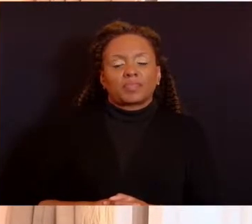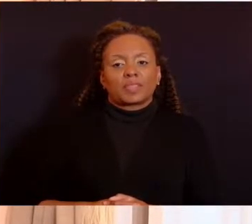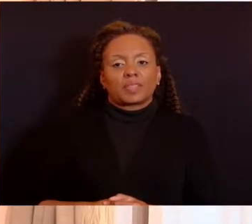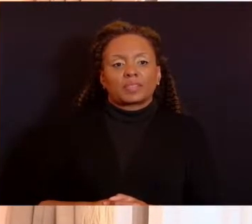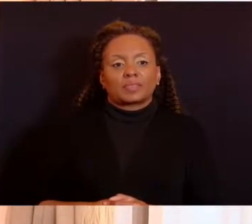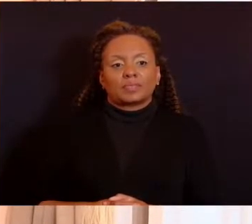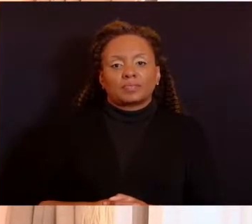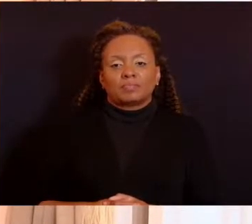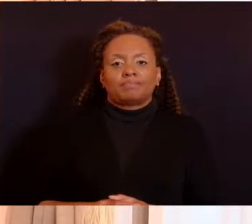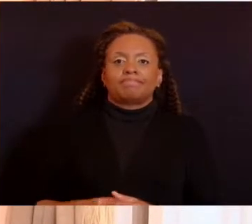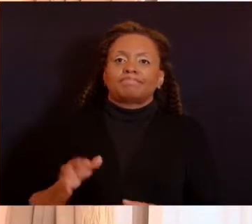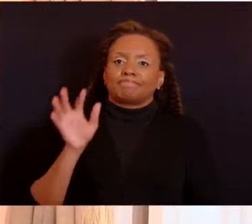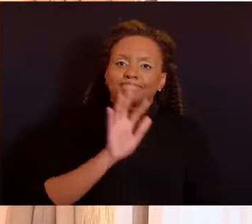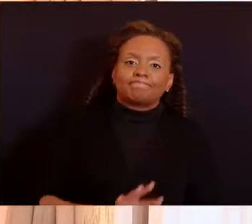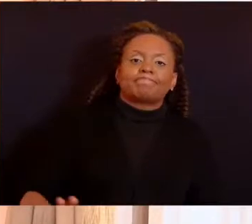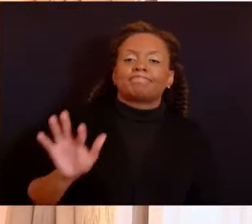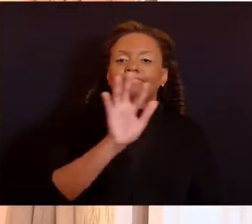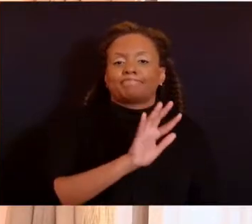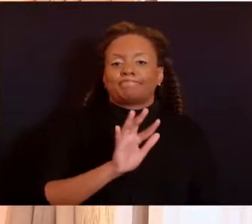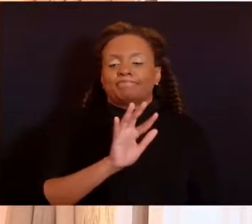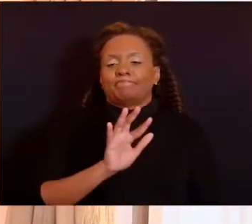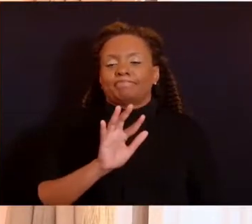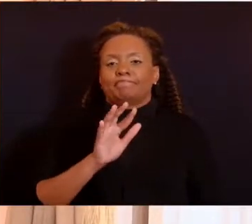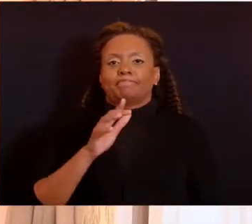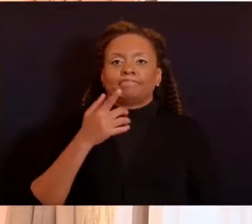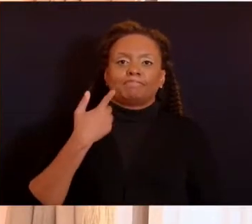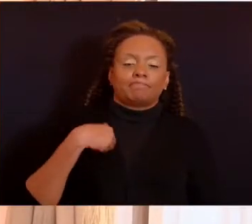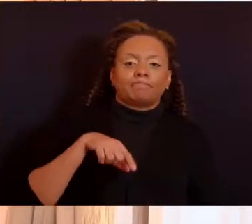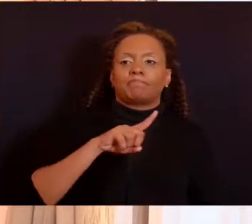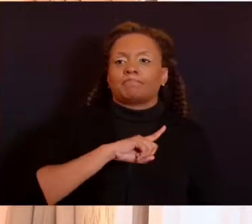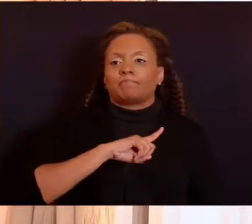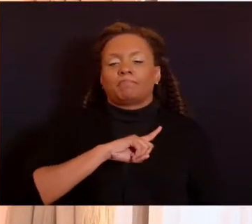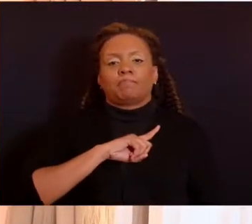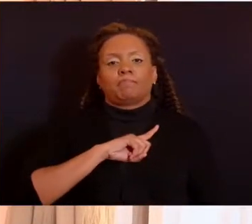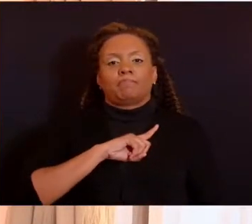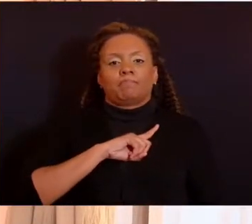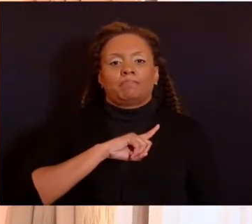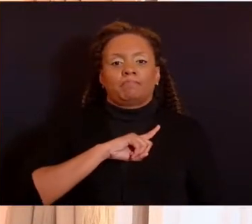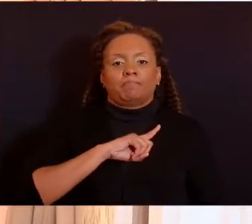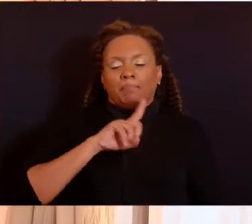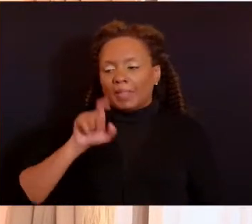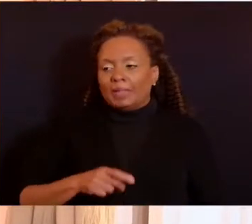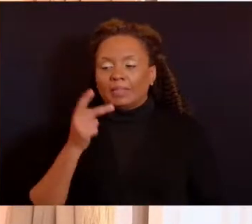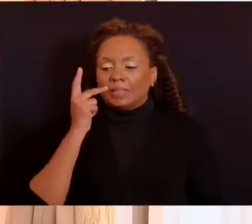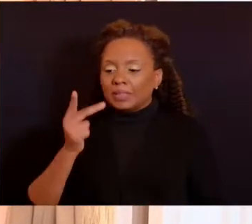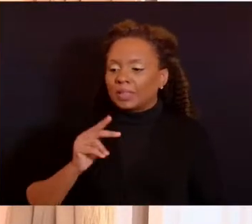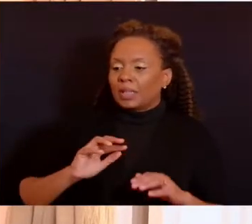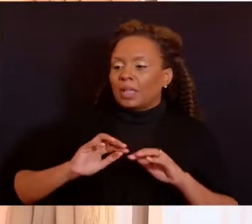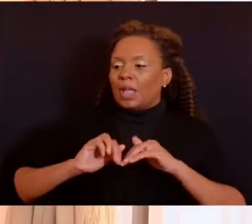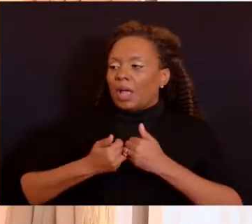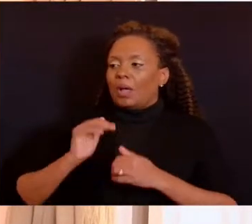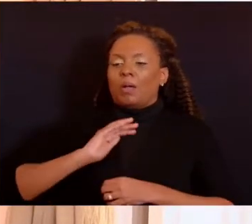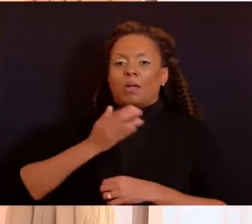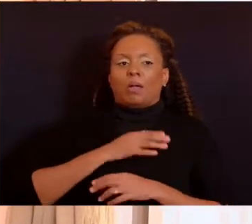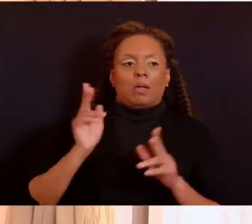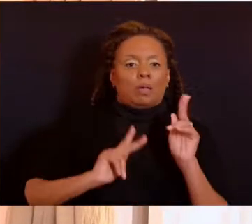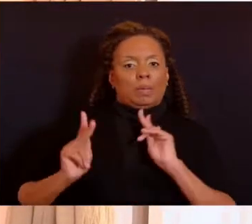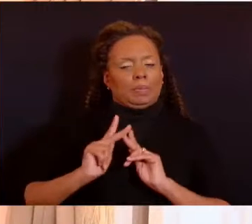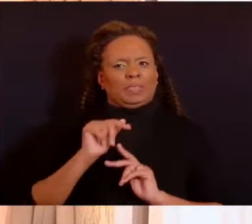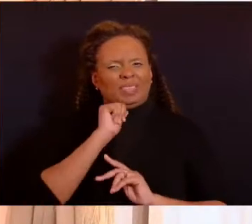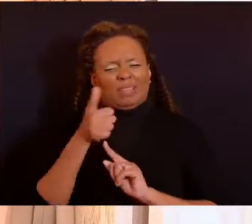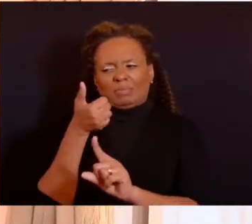in all of this, we continue now to have to find the means to make sure that our people do not walk